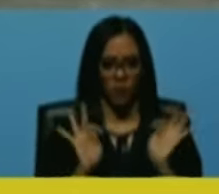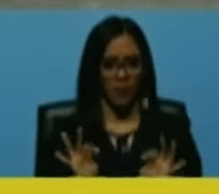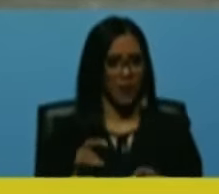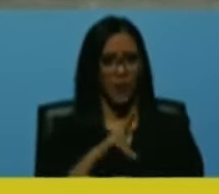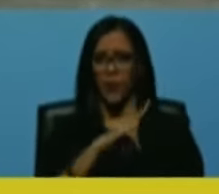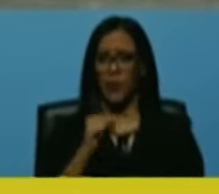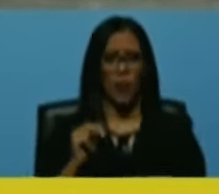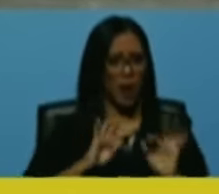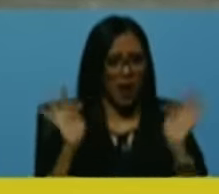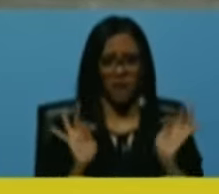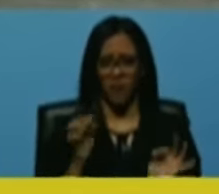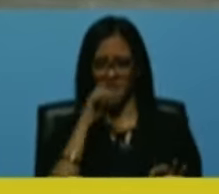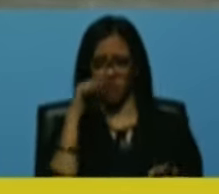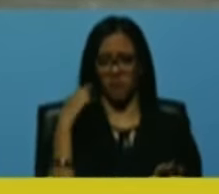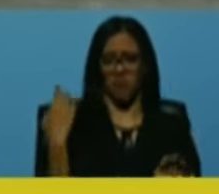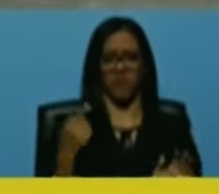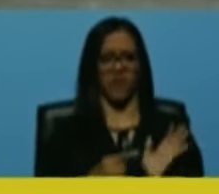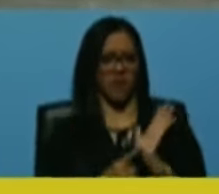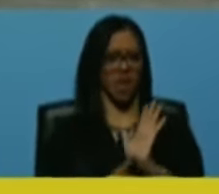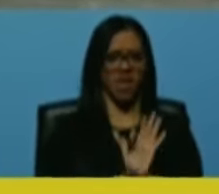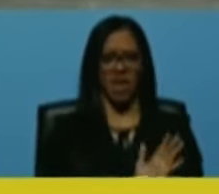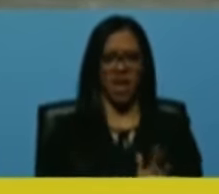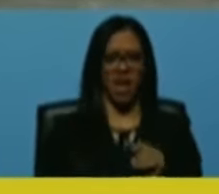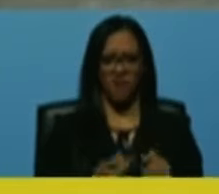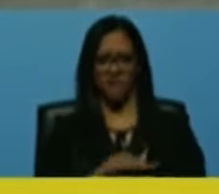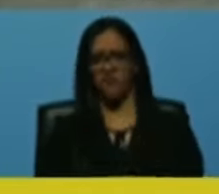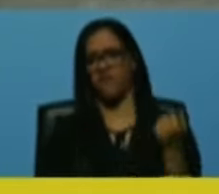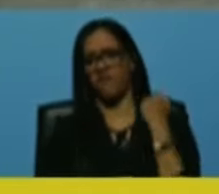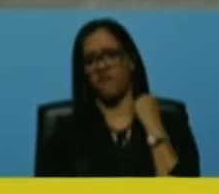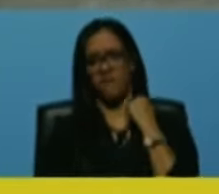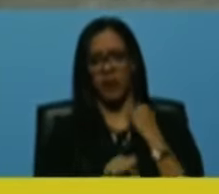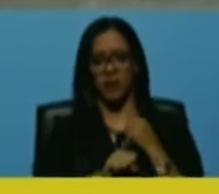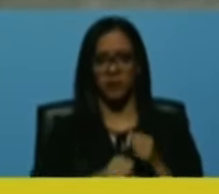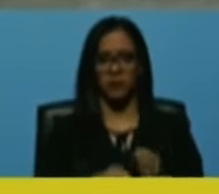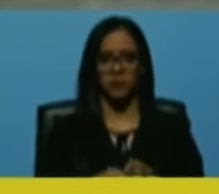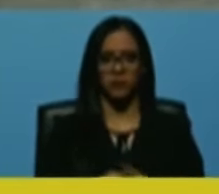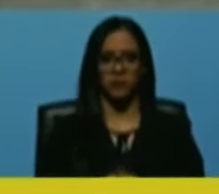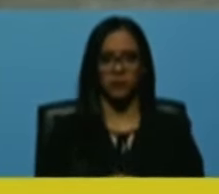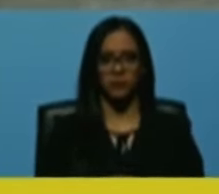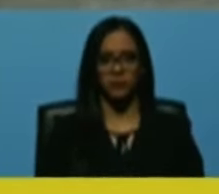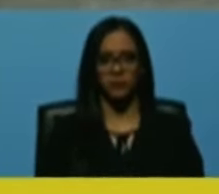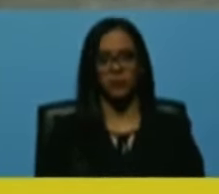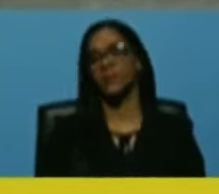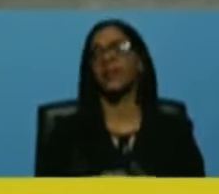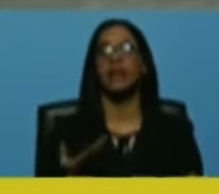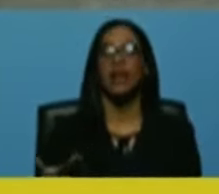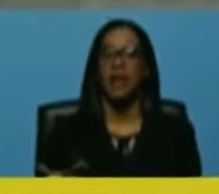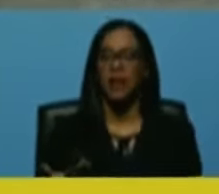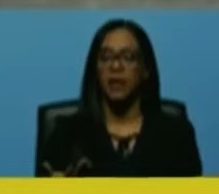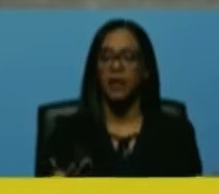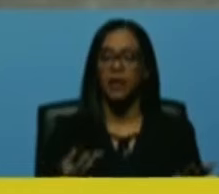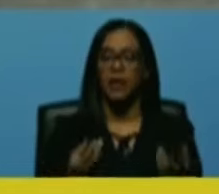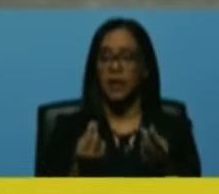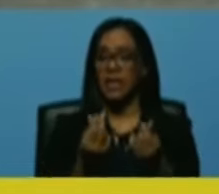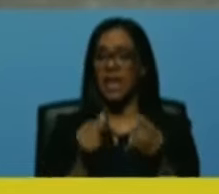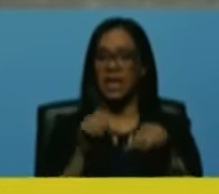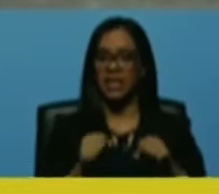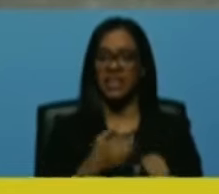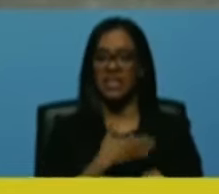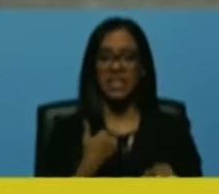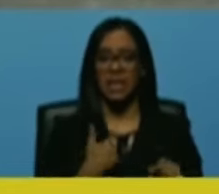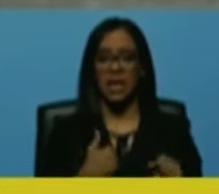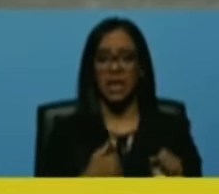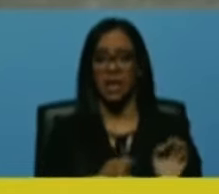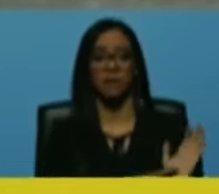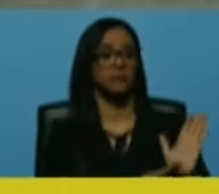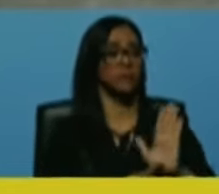the bourgeois democracy representative, which is false, which the West and capitalists wants to sell